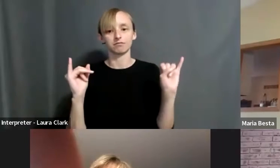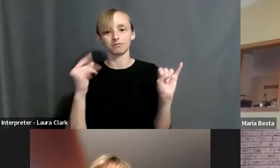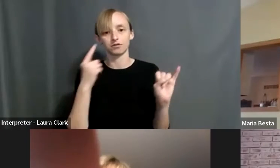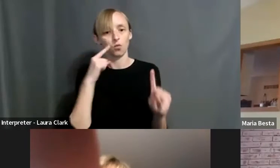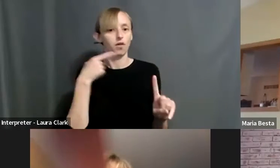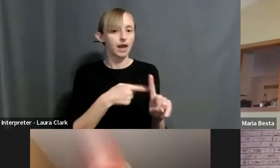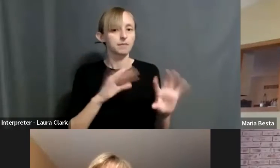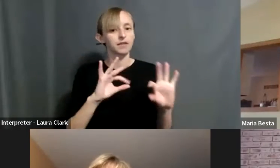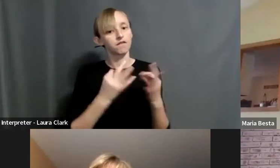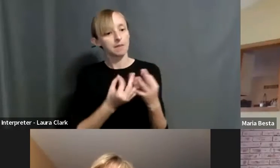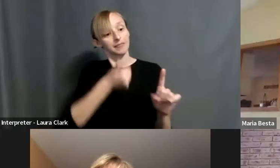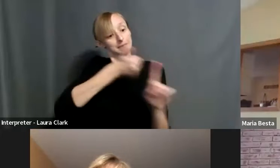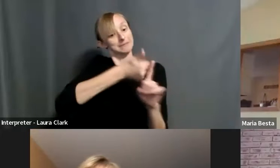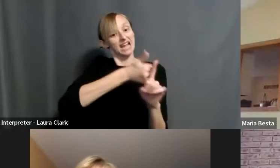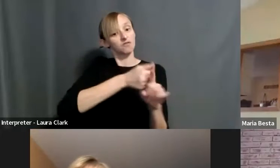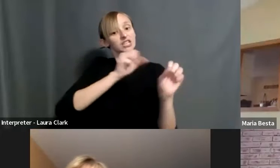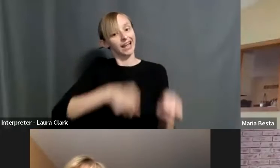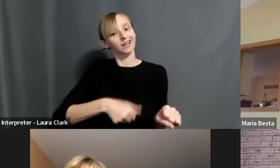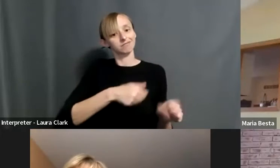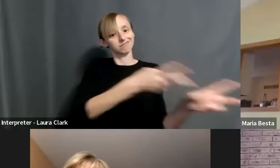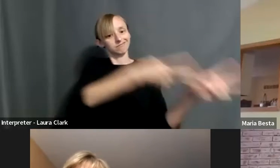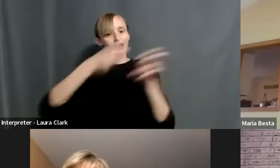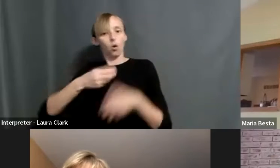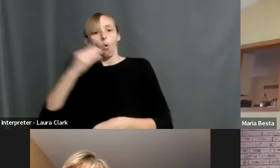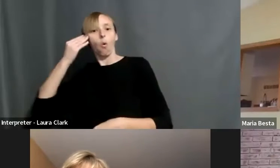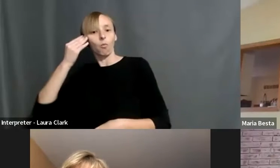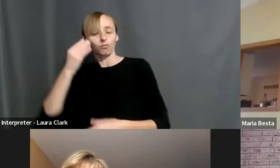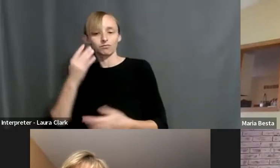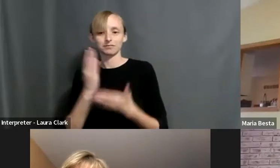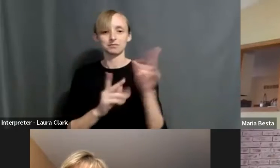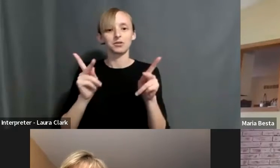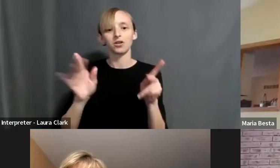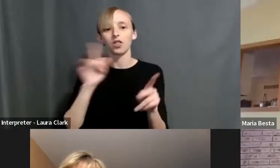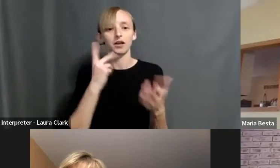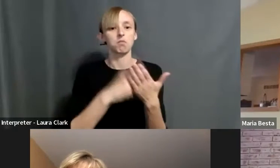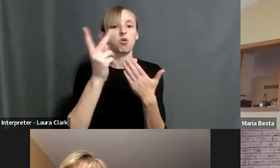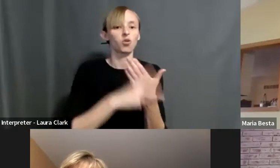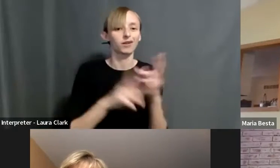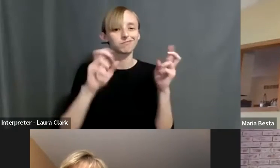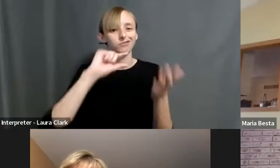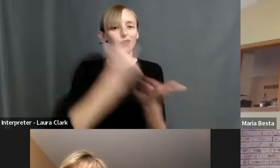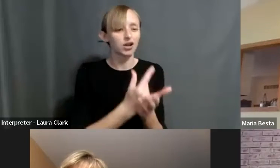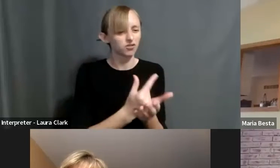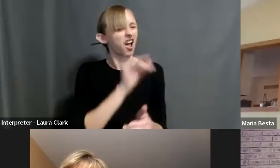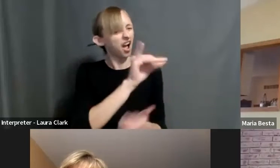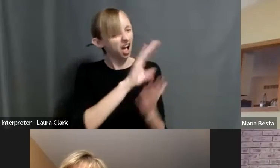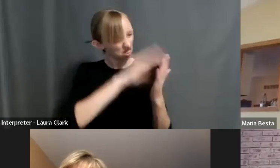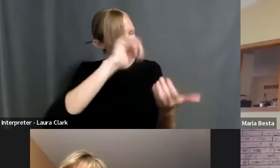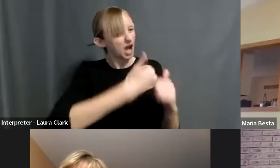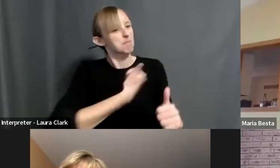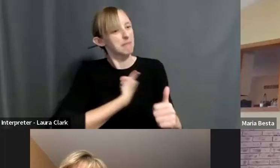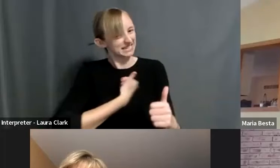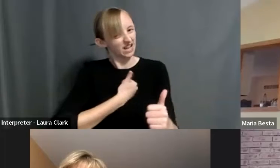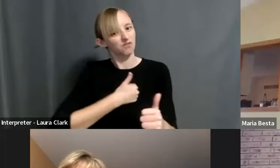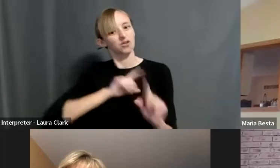and their family to pursue it. We love that when people kind of graduate from our programs and have new people come in, because that means that they may be able to just go and do